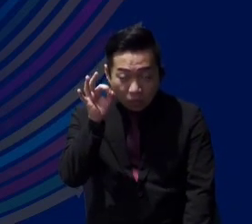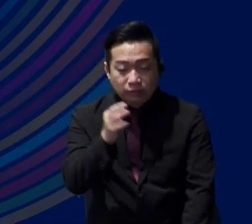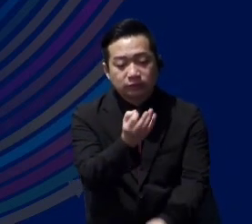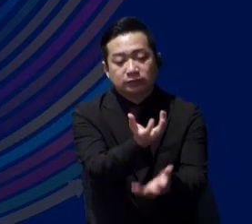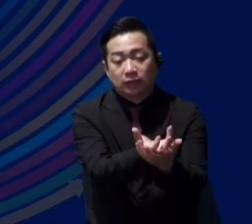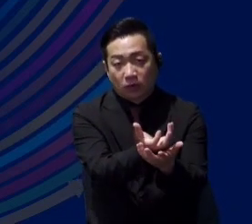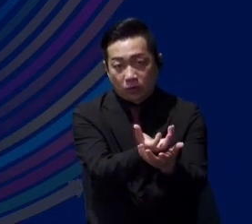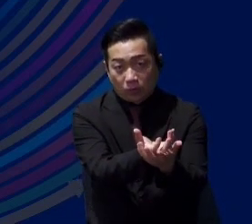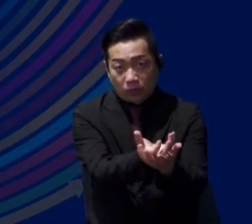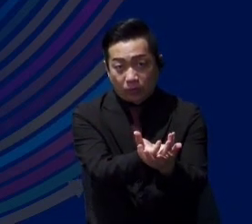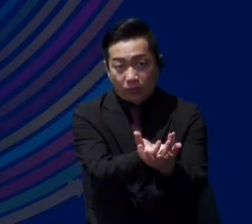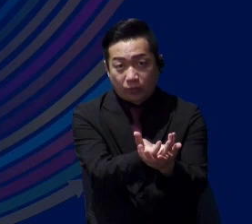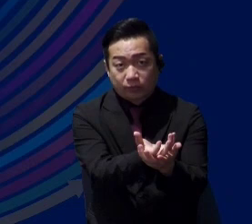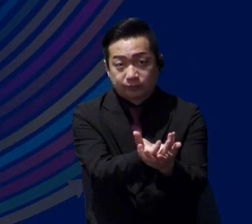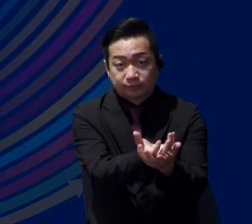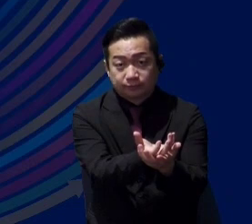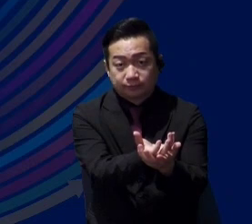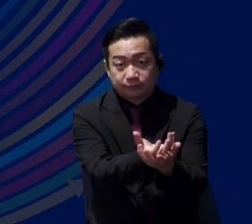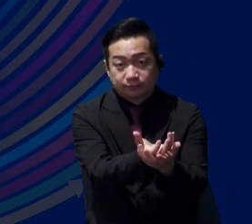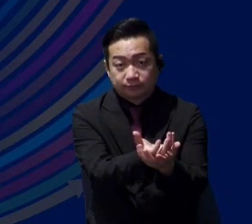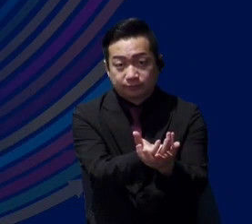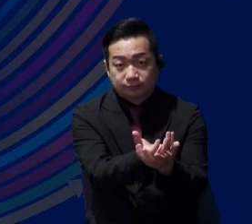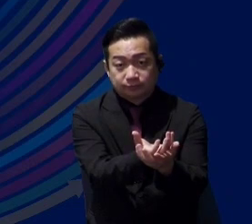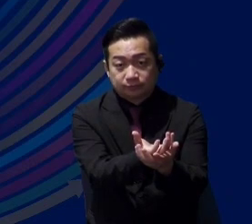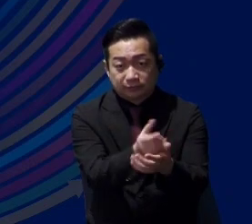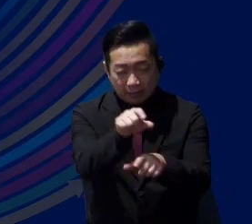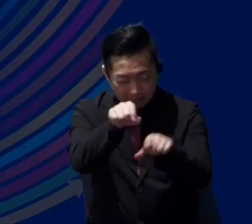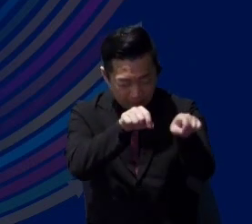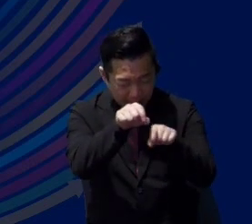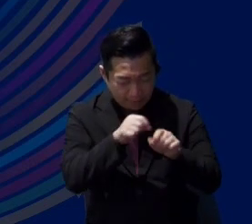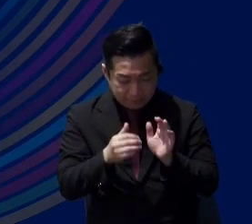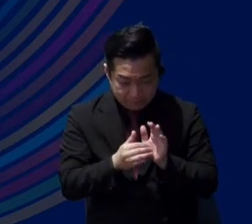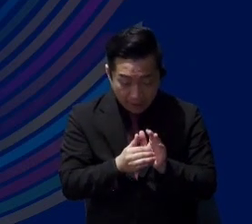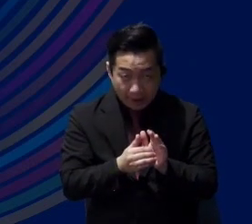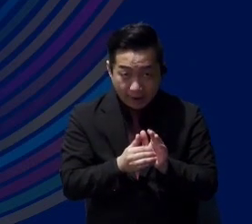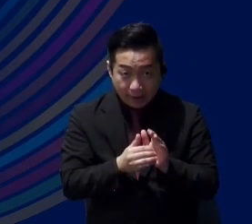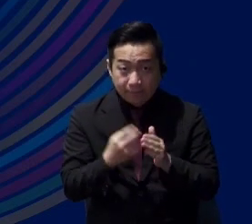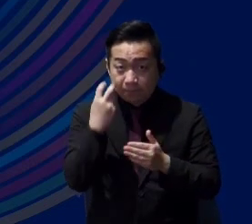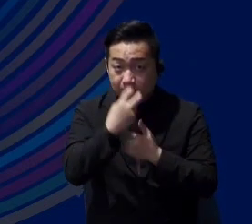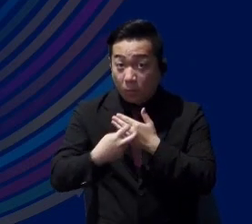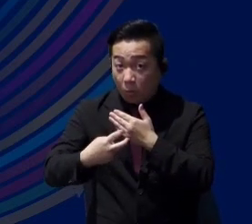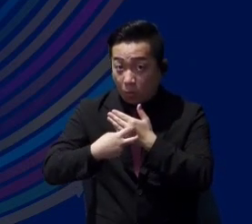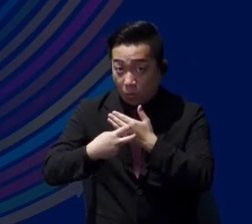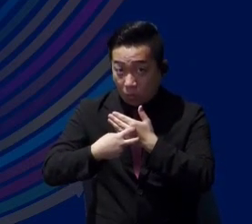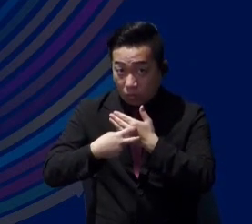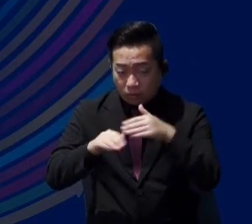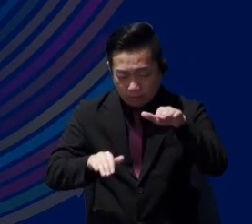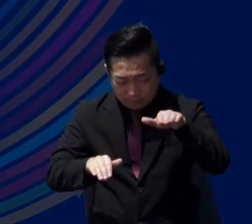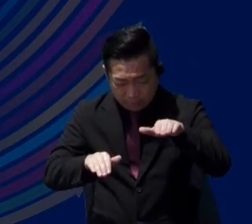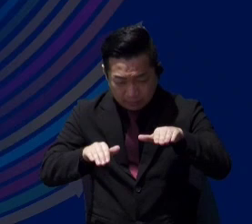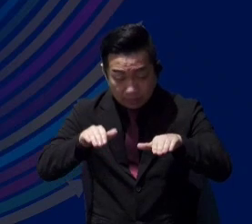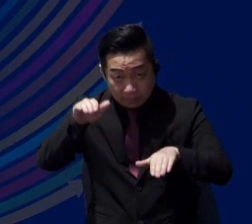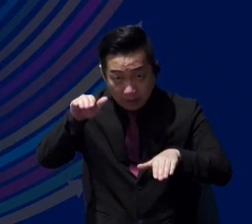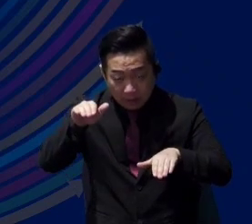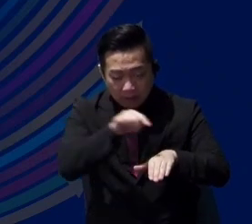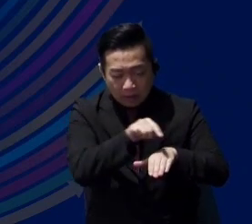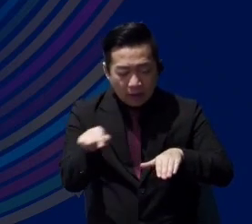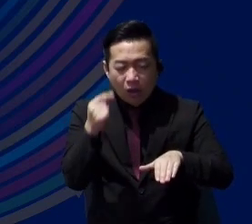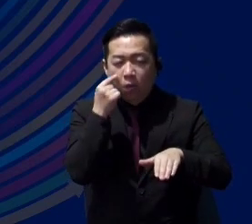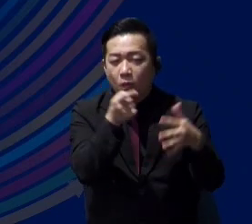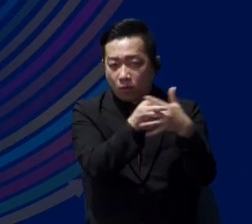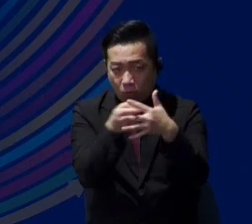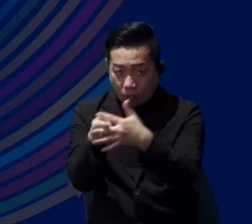And then we calculate health gap for the different disease,